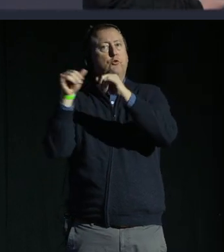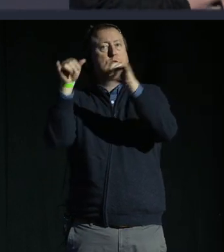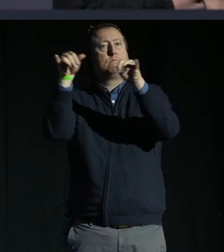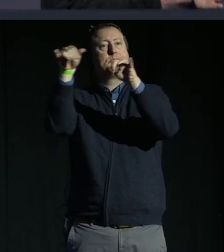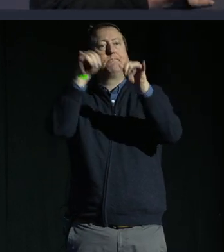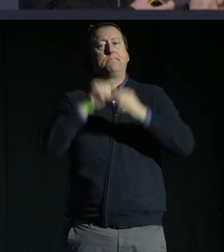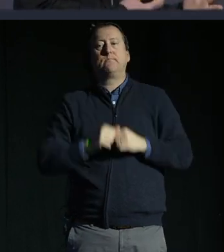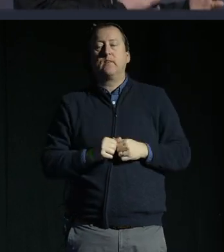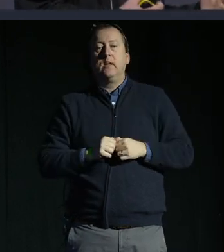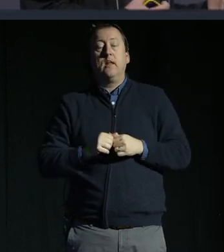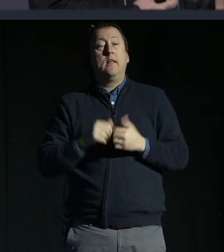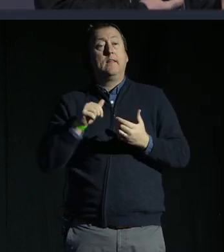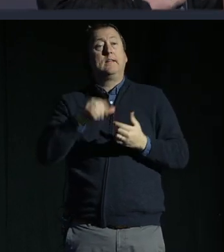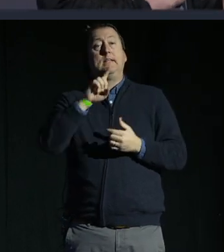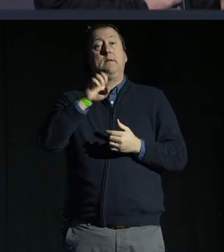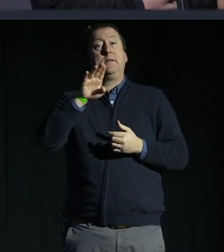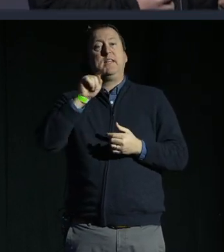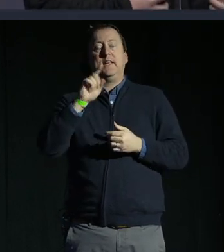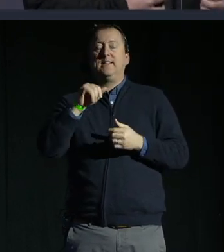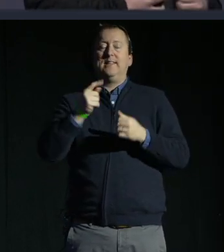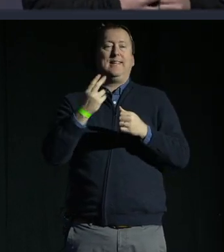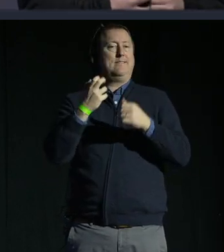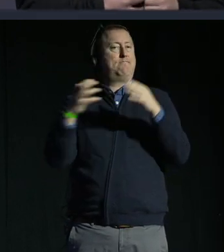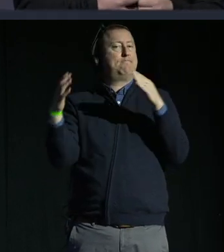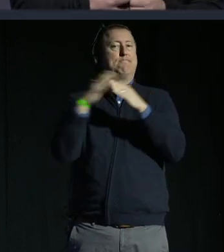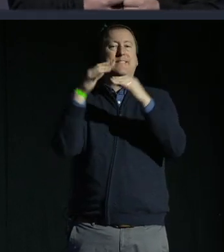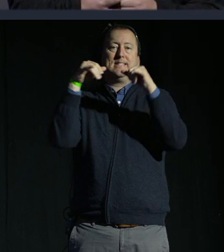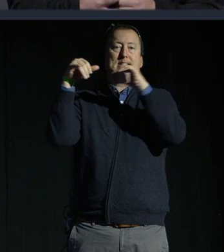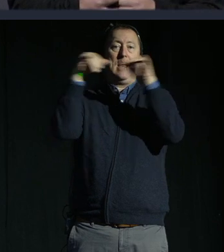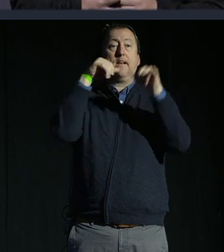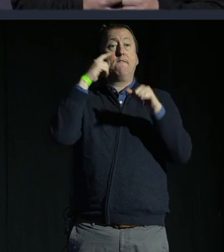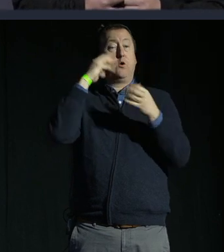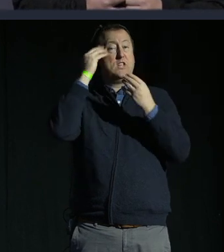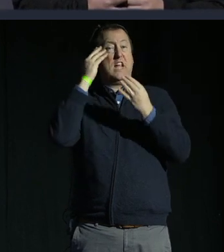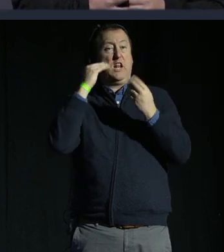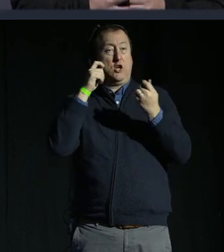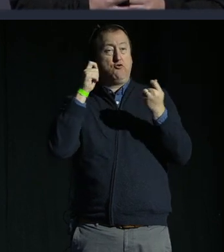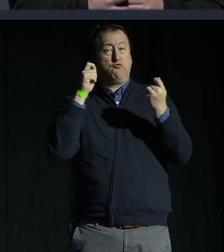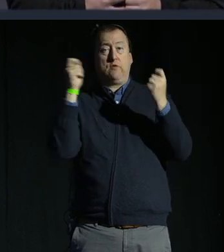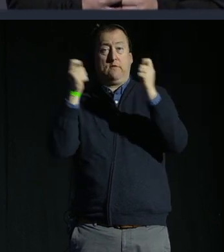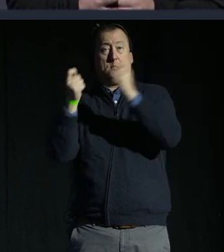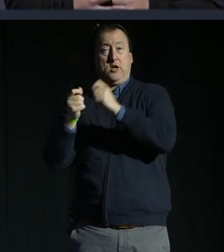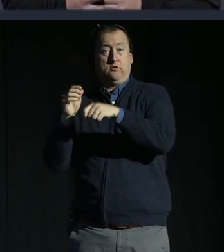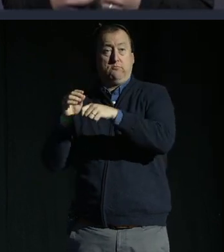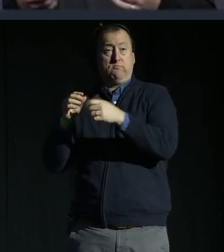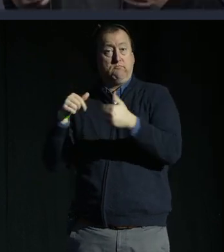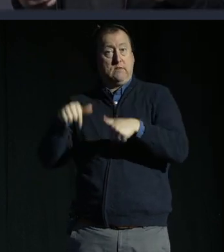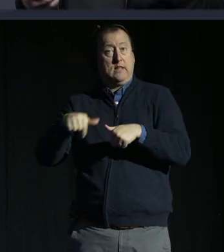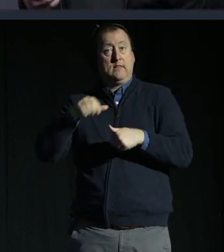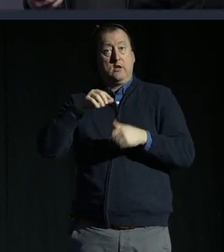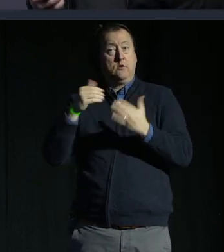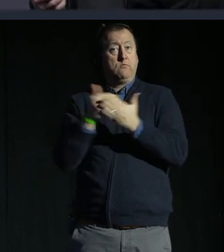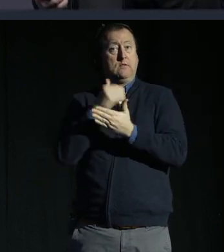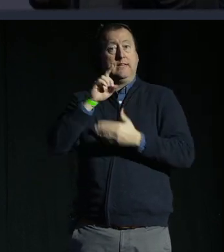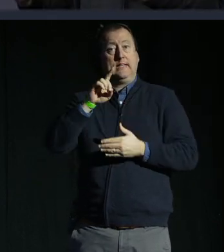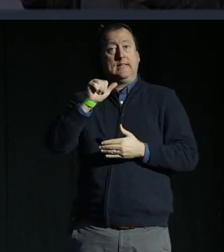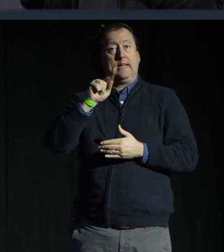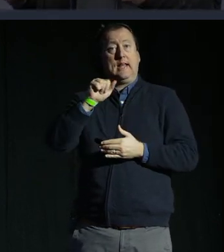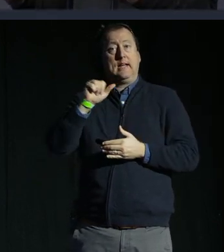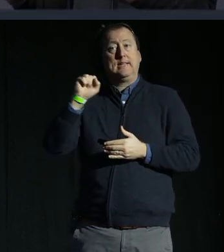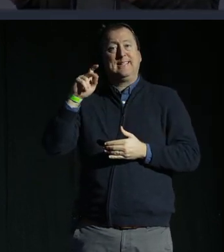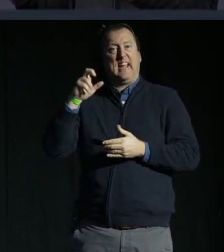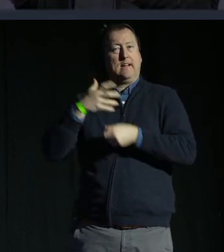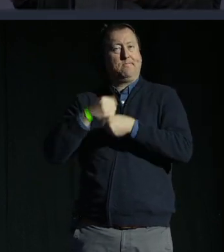DBT has become the standard for data transformation in the modern data stack. The benefits of this for the